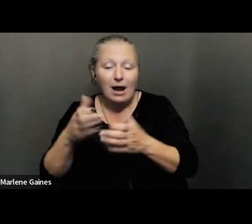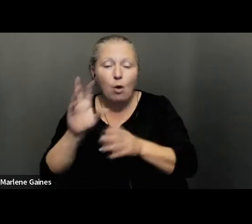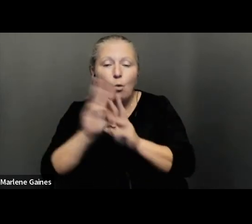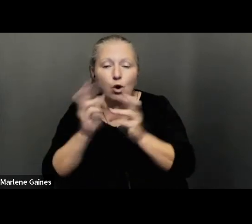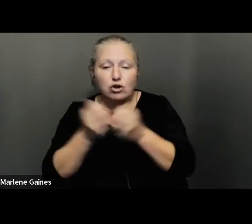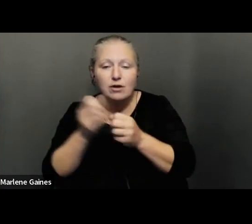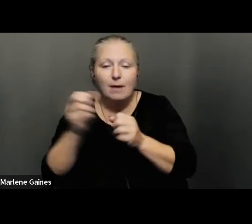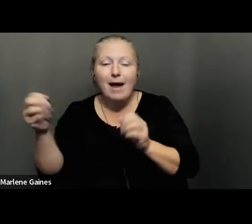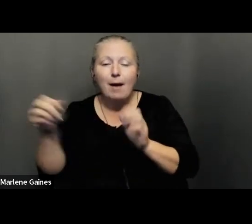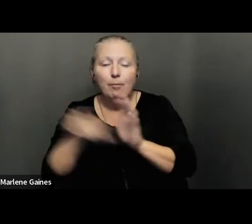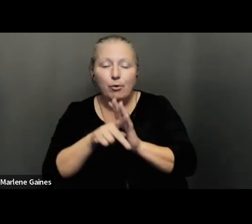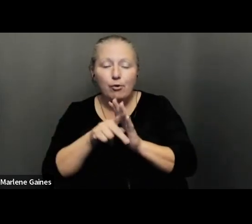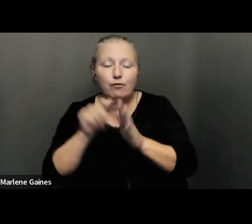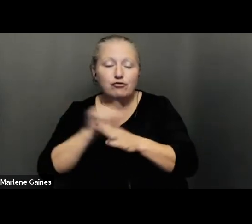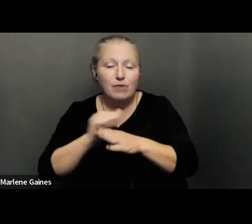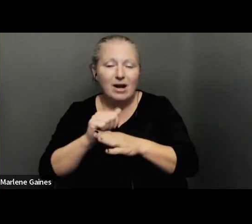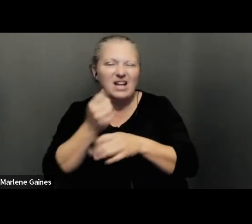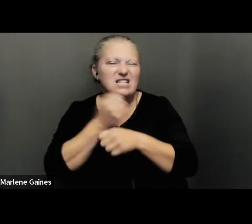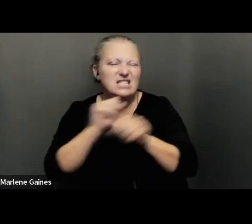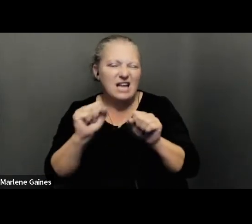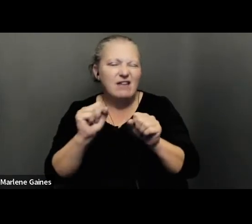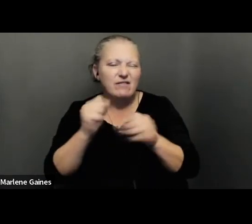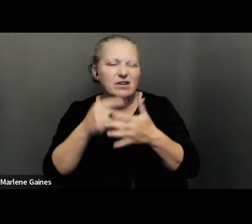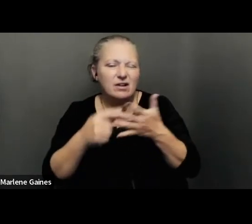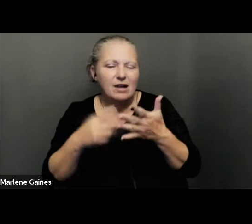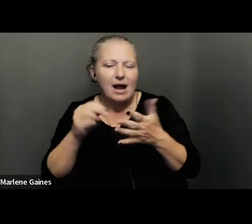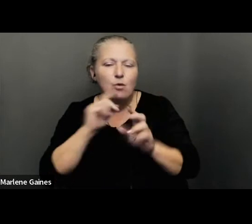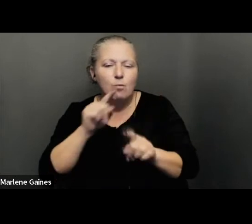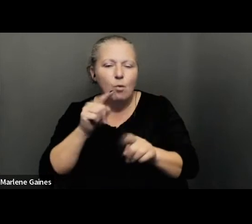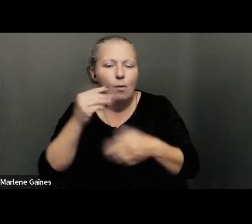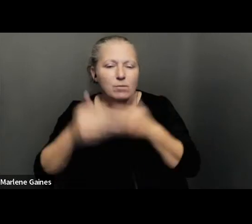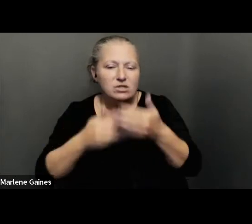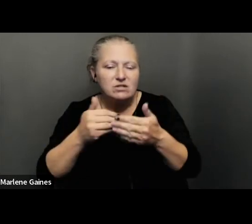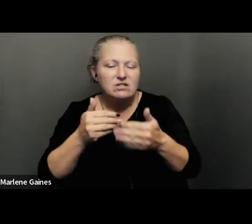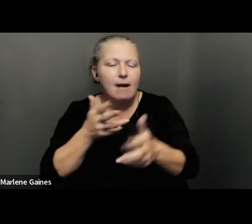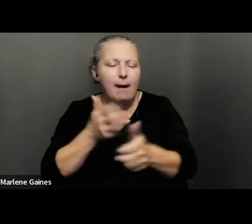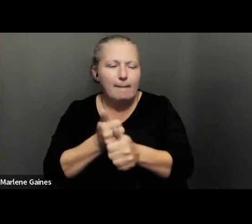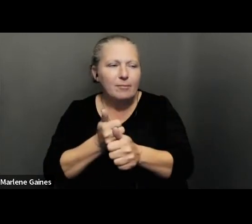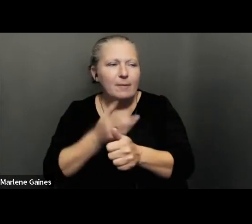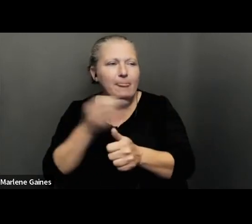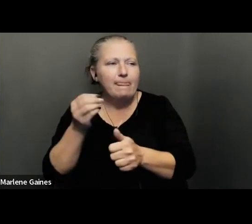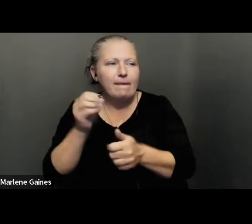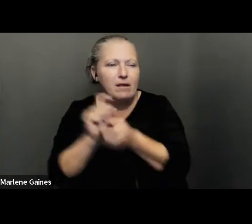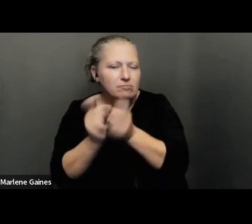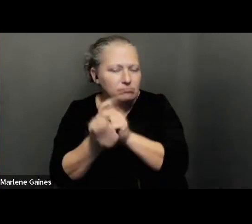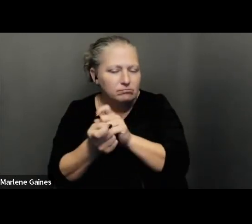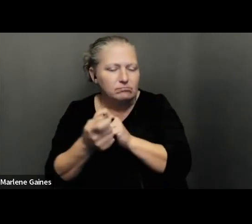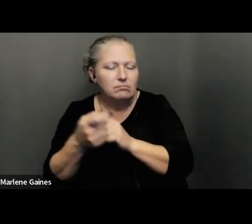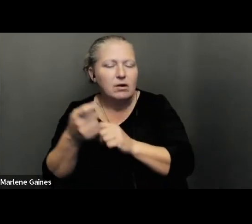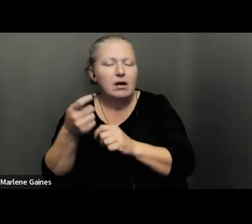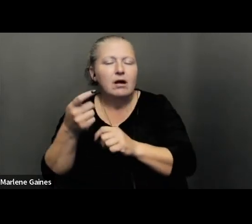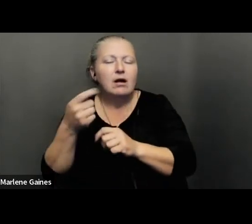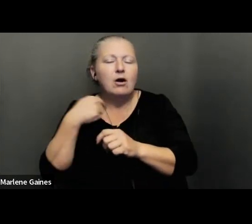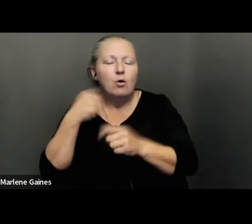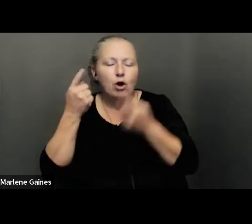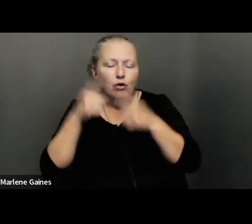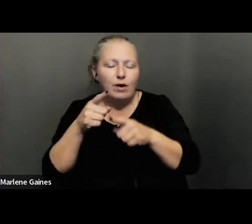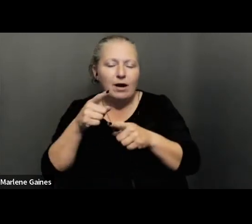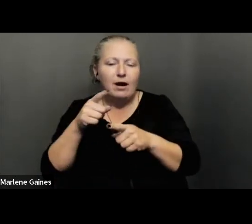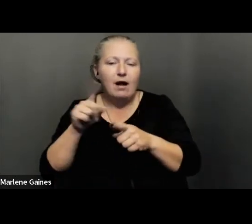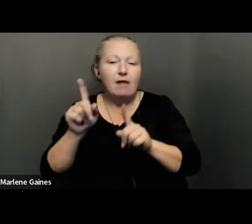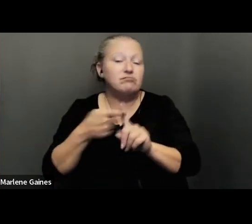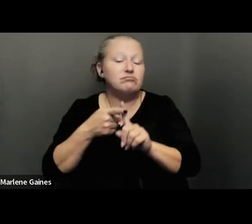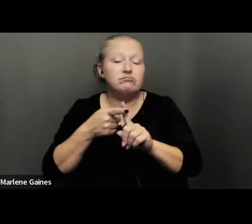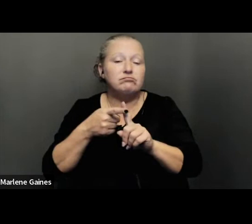trainings. Some safety measures and reporting procedures were updated and refined, and we agreed to a pilot bidding program for our